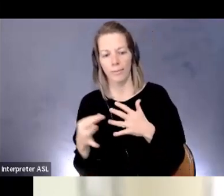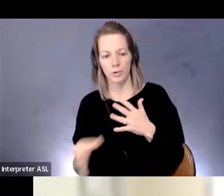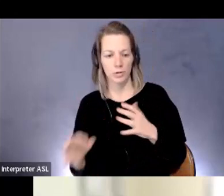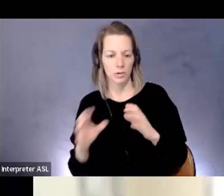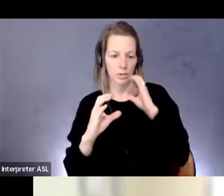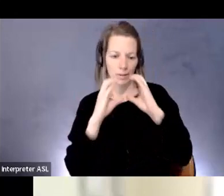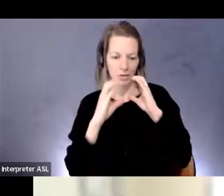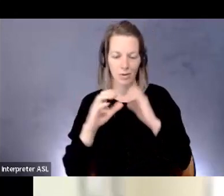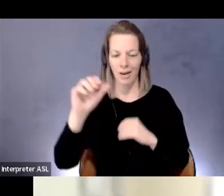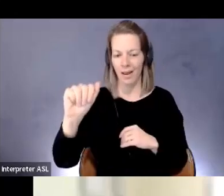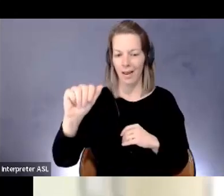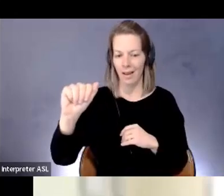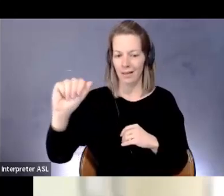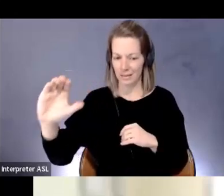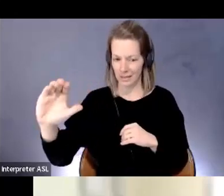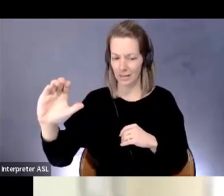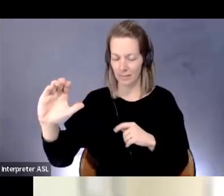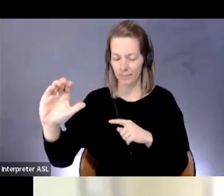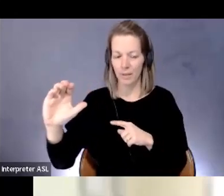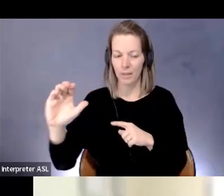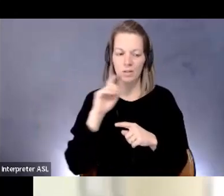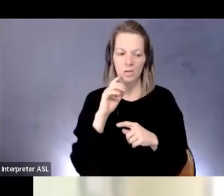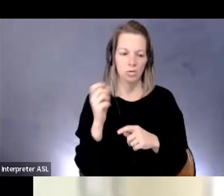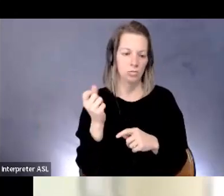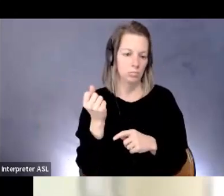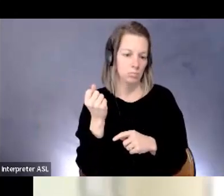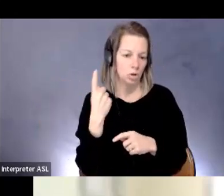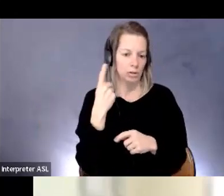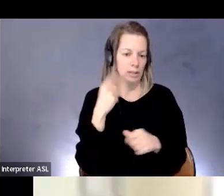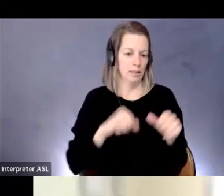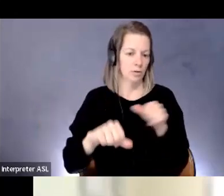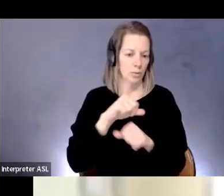or AAC, to be understood.